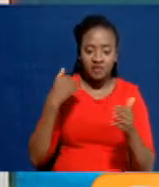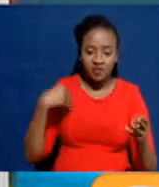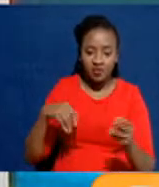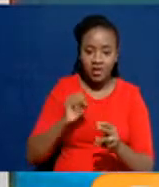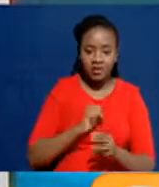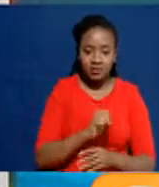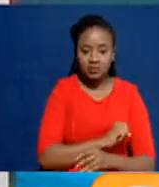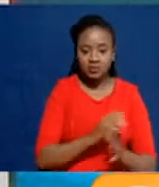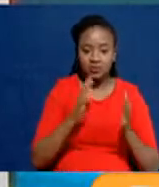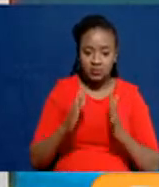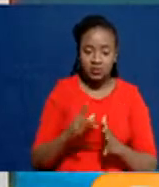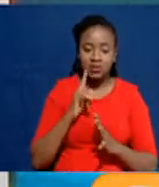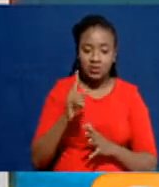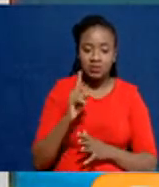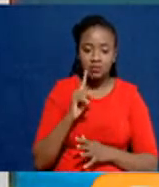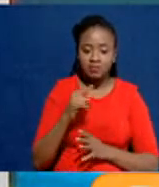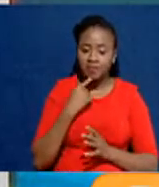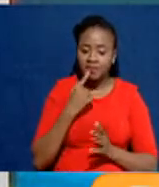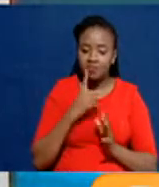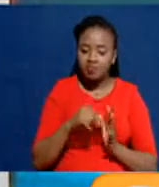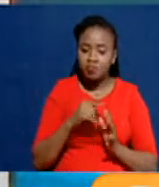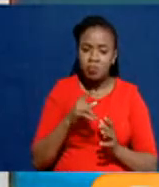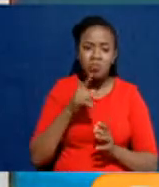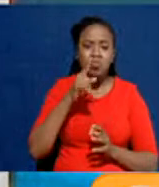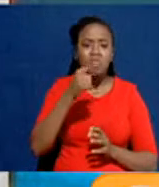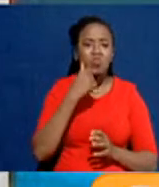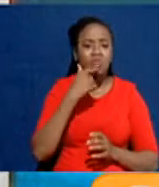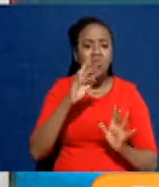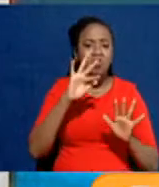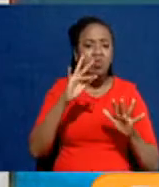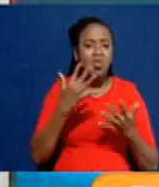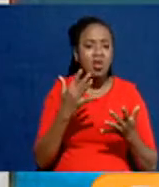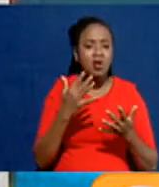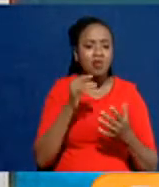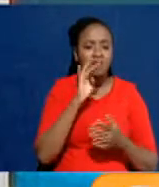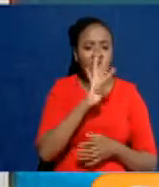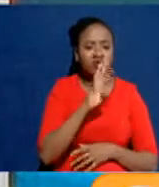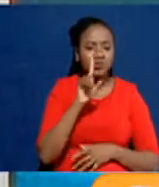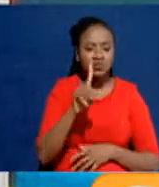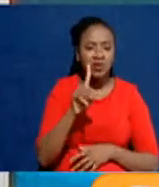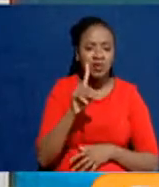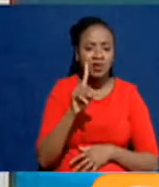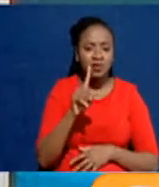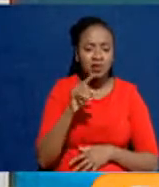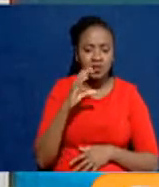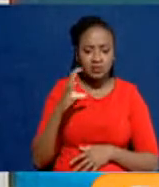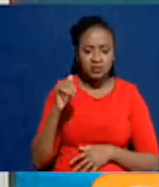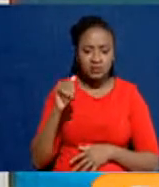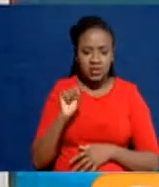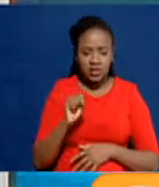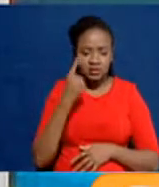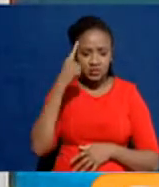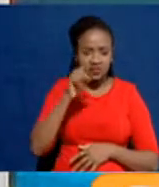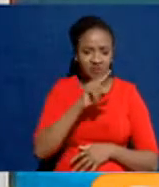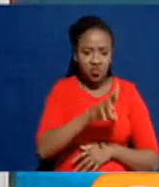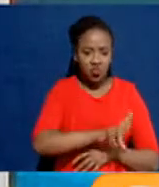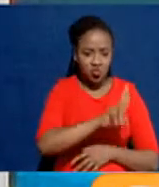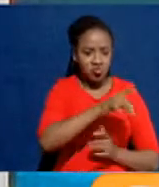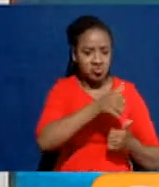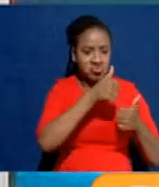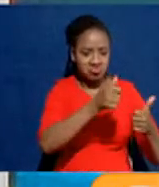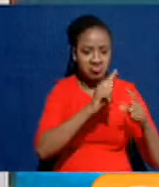saying that they are convinced. He's asking, how can you say that of 41 SCSs of Uhuru were okay, but it's not okay to have 50